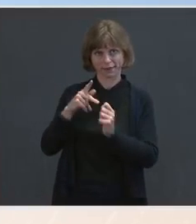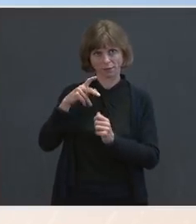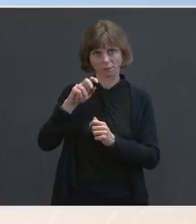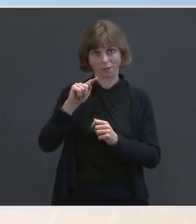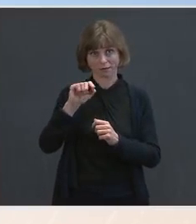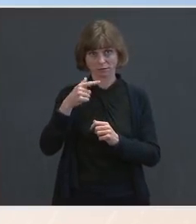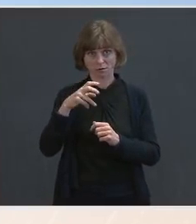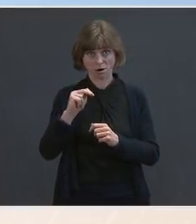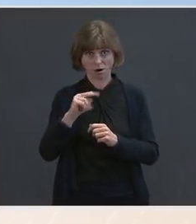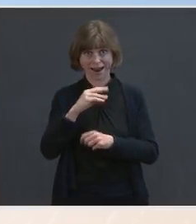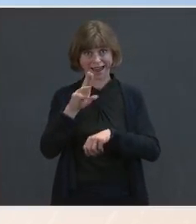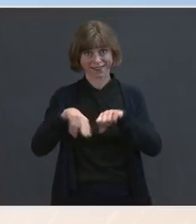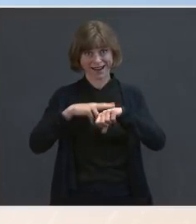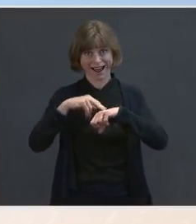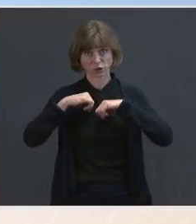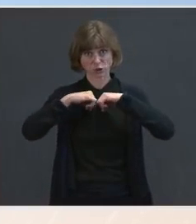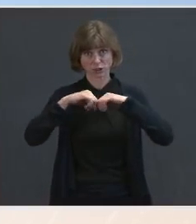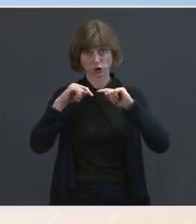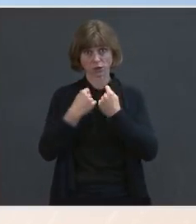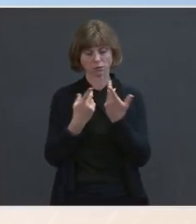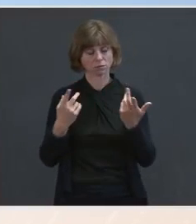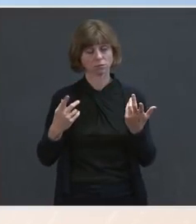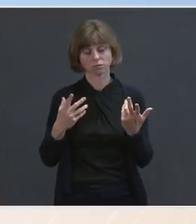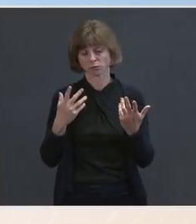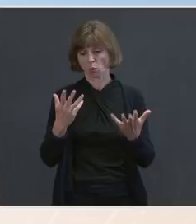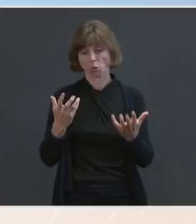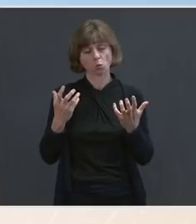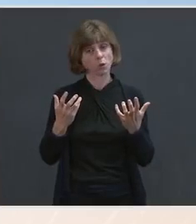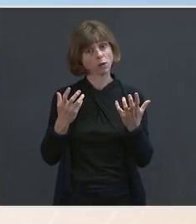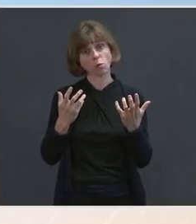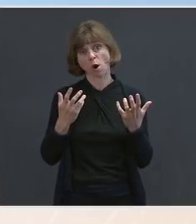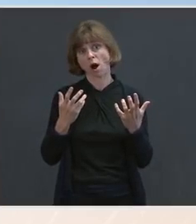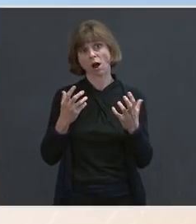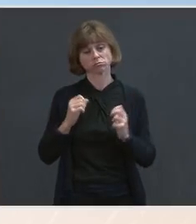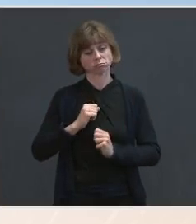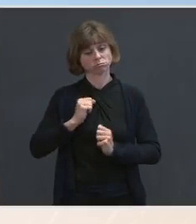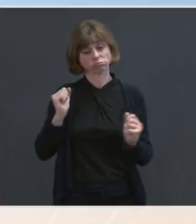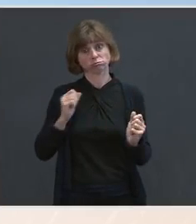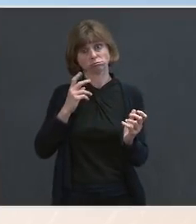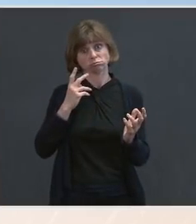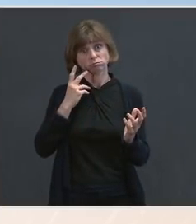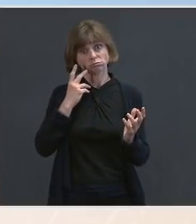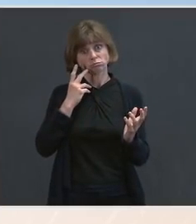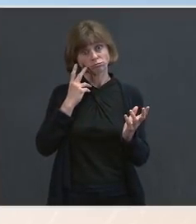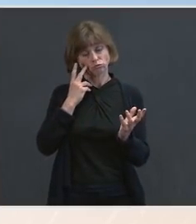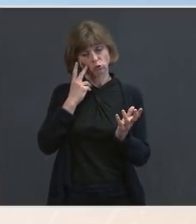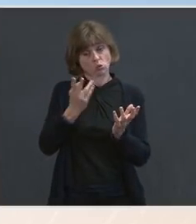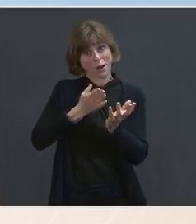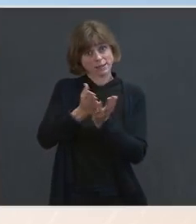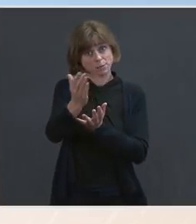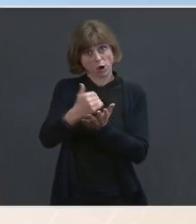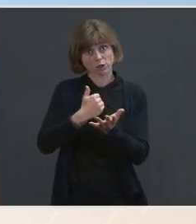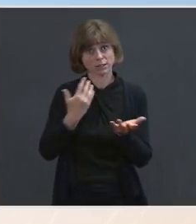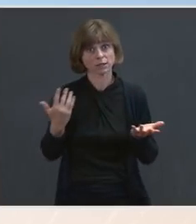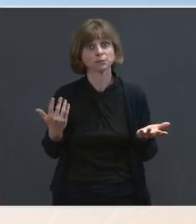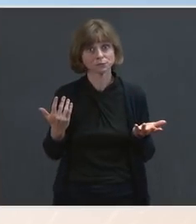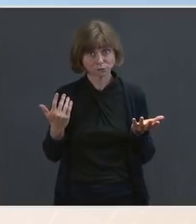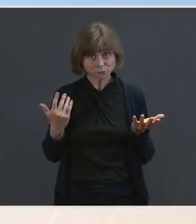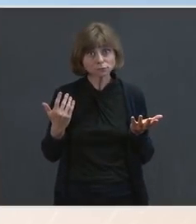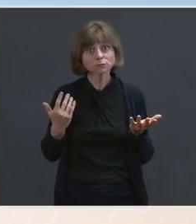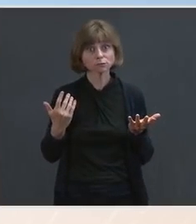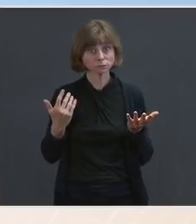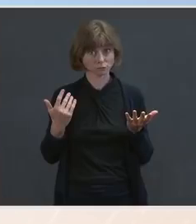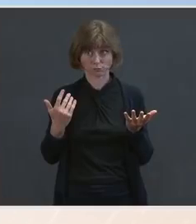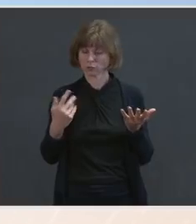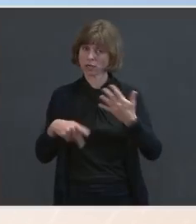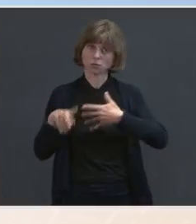that transparency remains a priority, or is reprioritized, I should say, under this administration. I mean, I'd